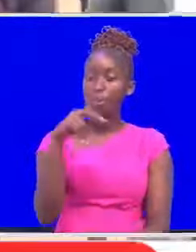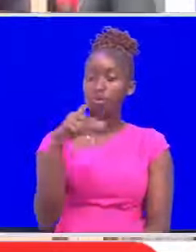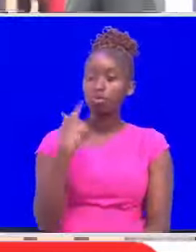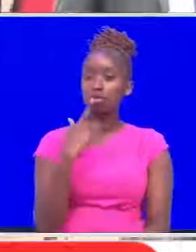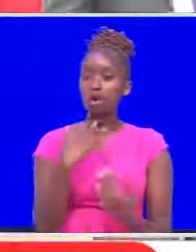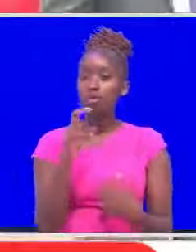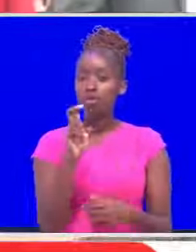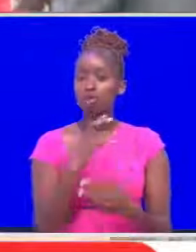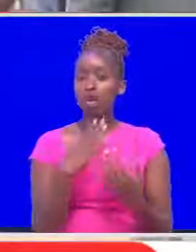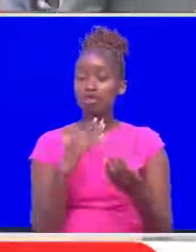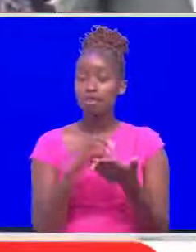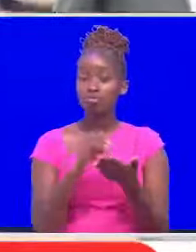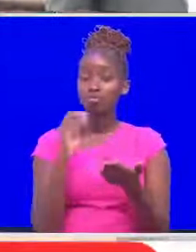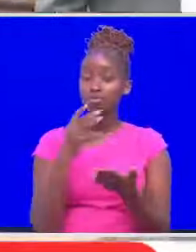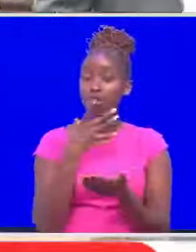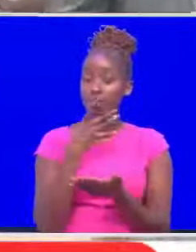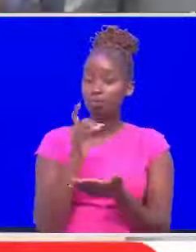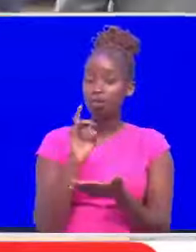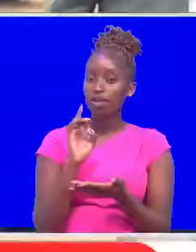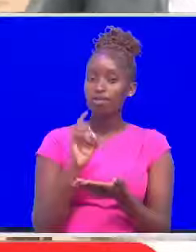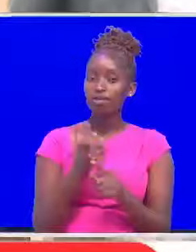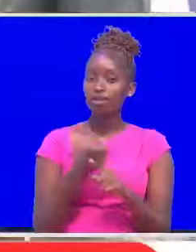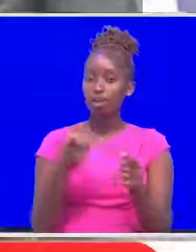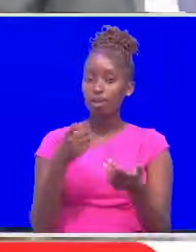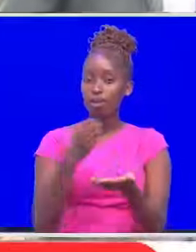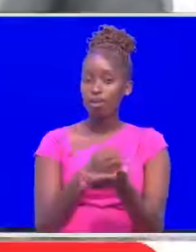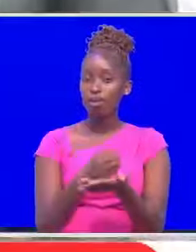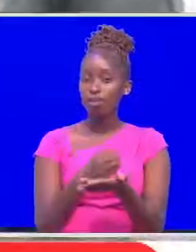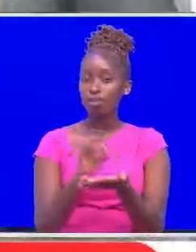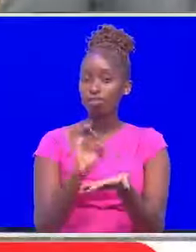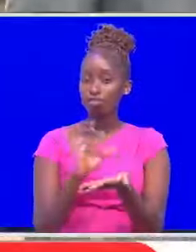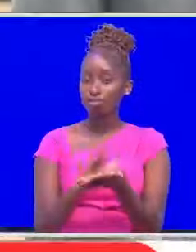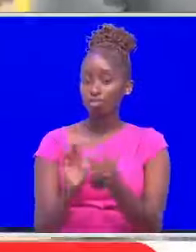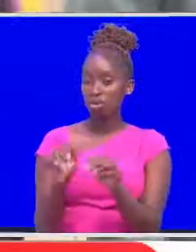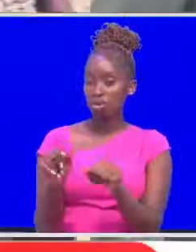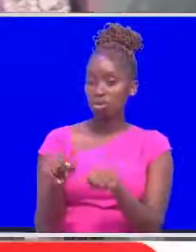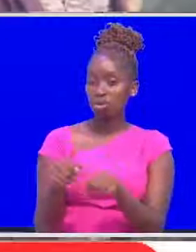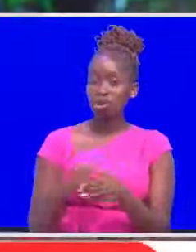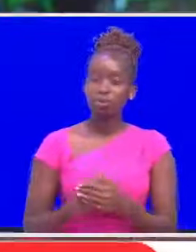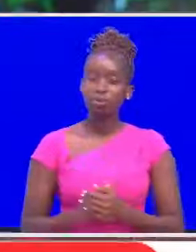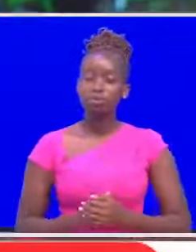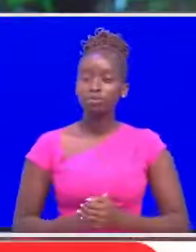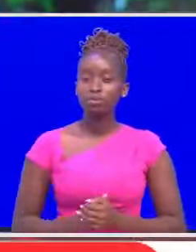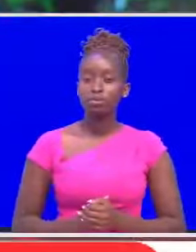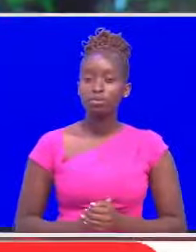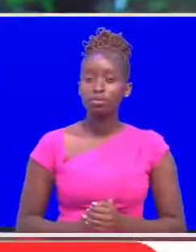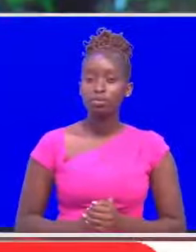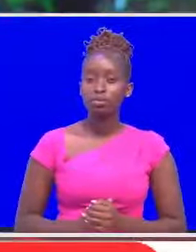remove Linturi from office. Nelson Mwereza, TV 47.